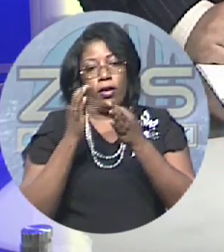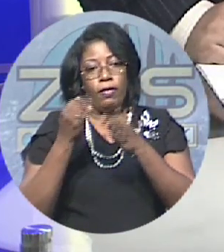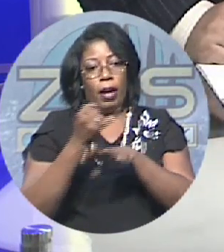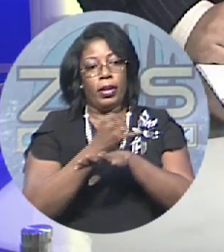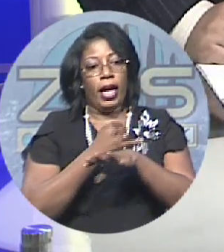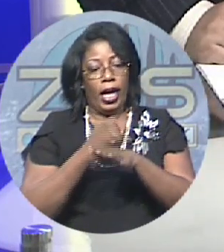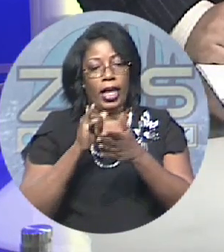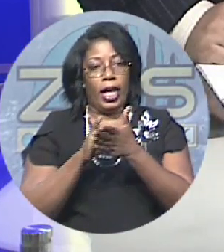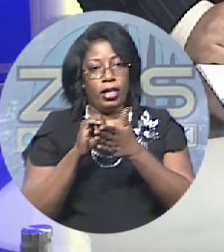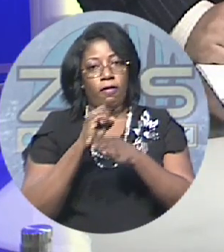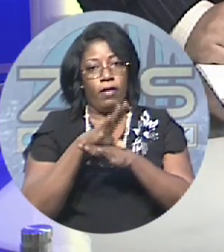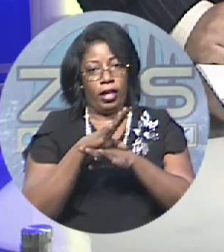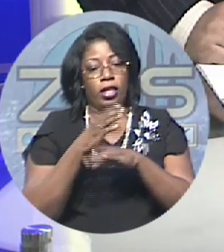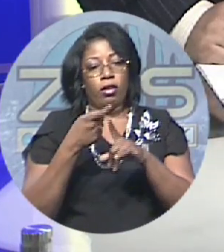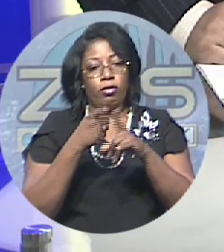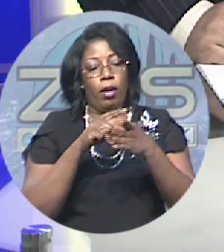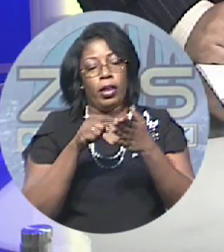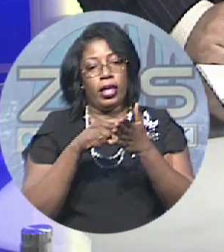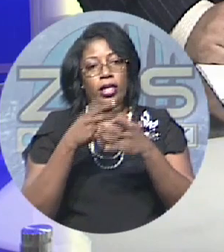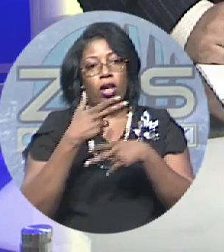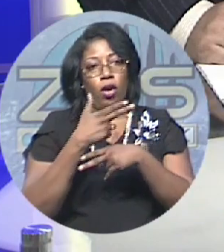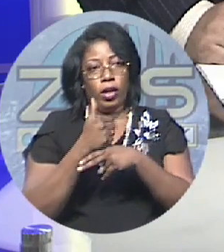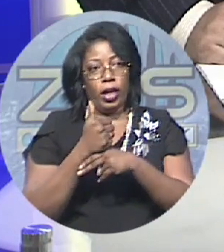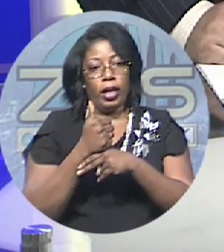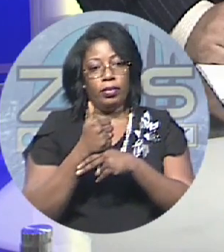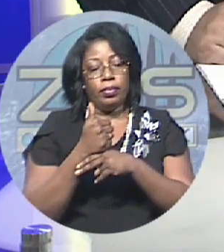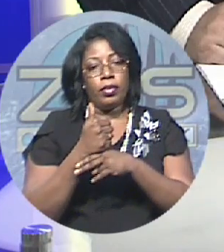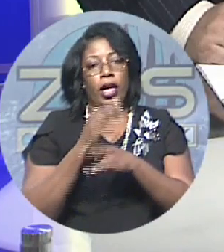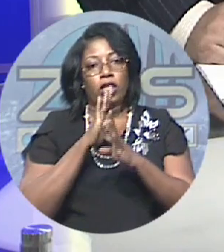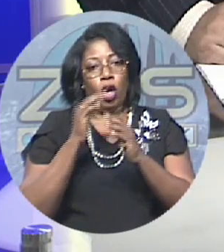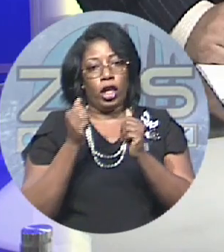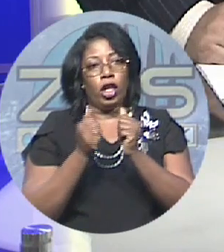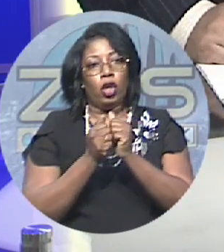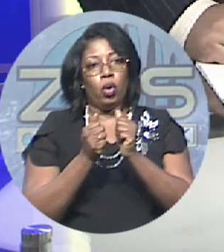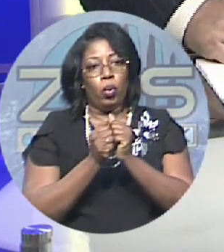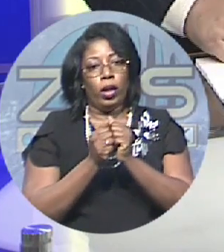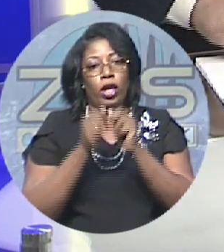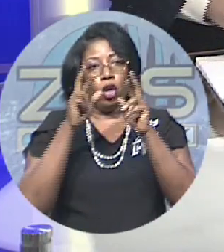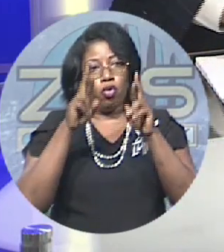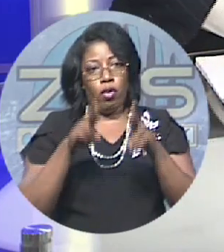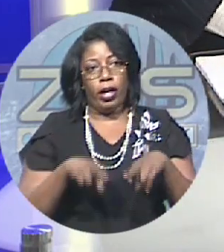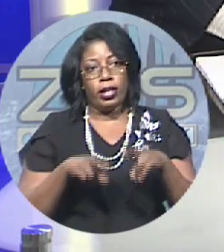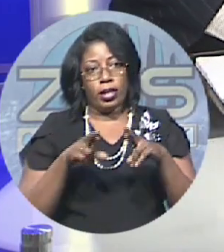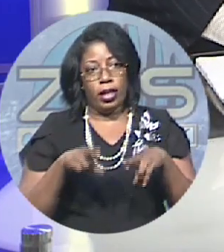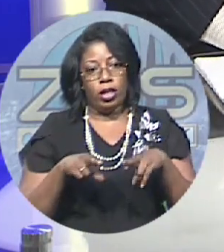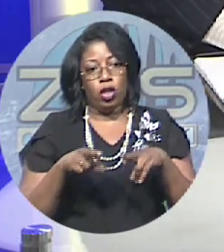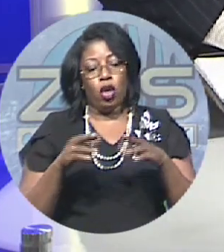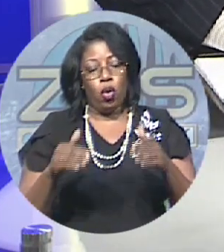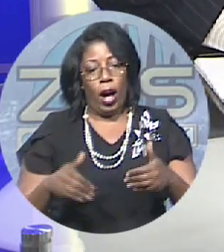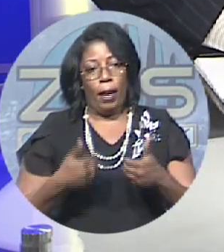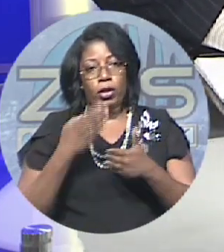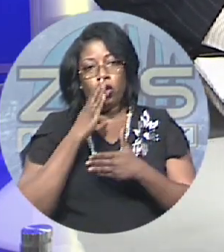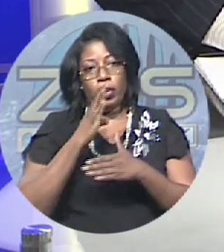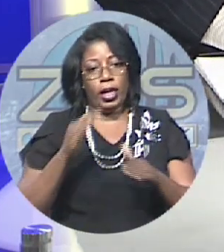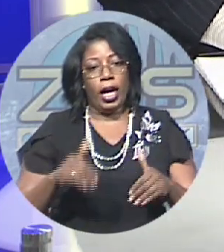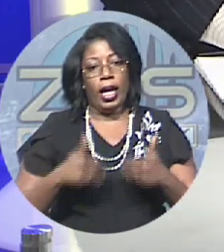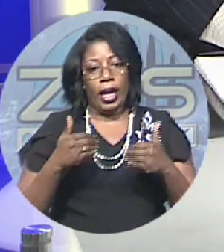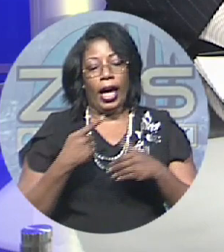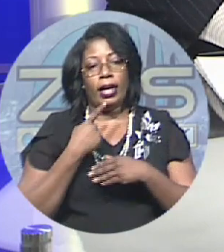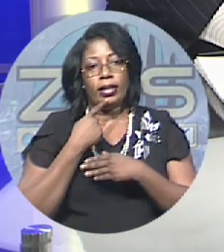islands, assessing the damage firsthand and speaking with distraught residents who, while grateful to be alive,